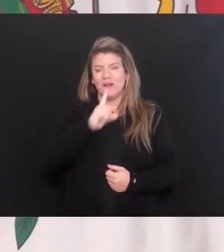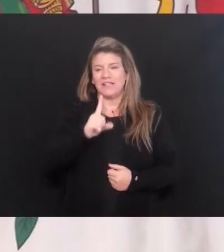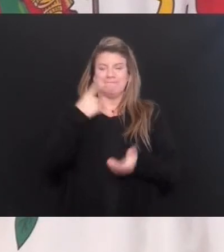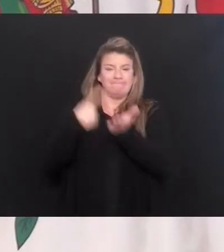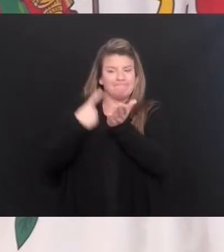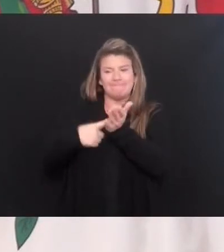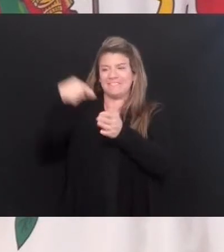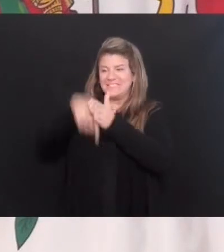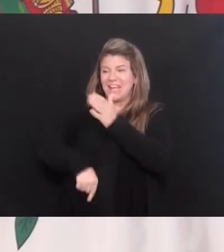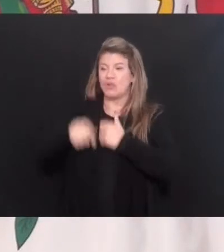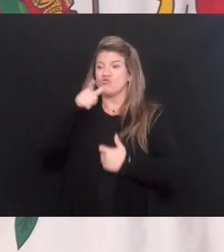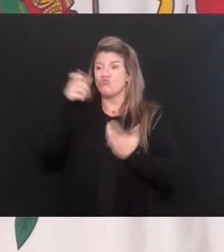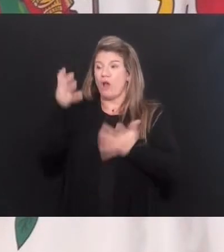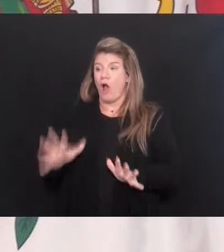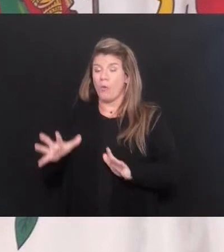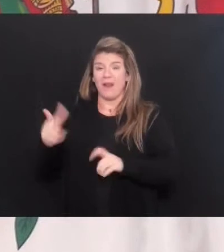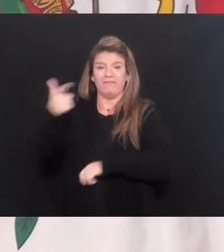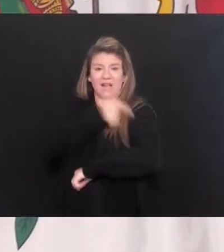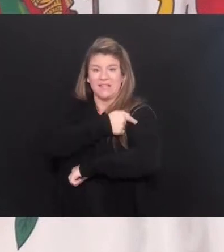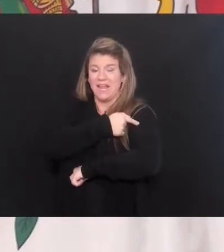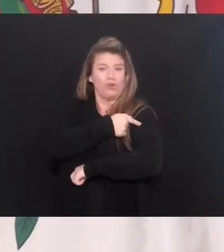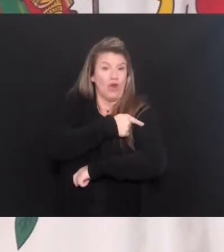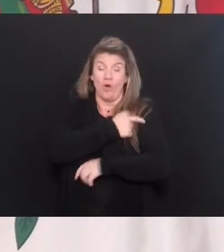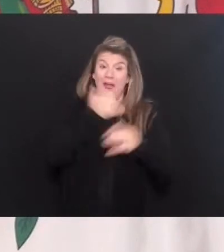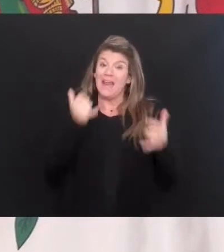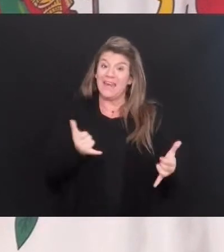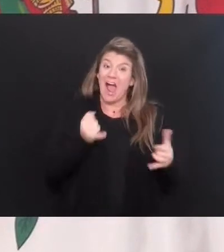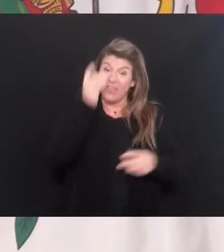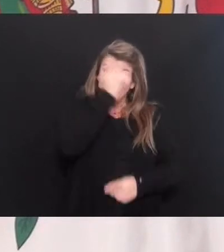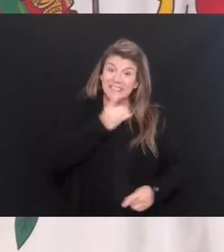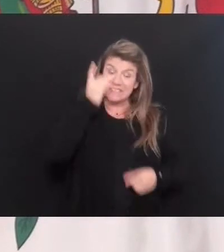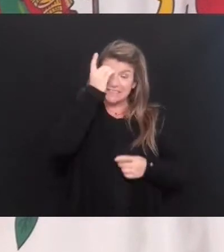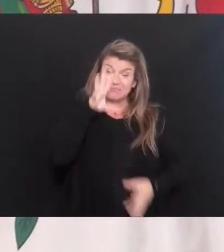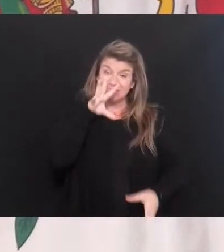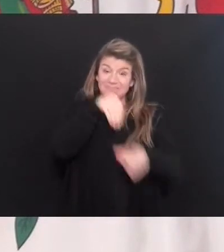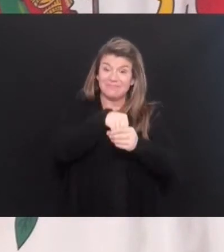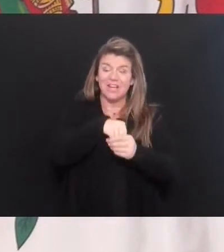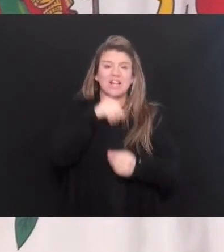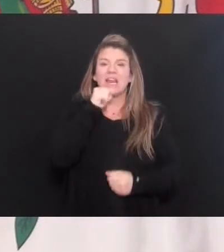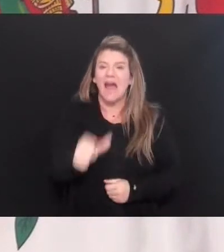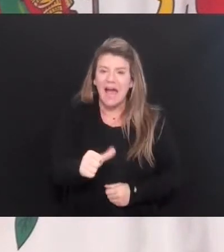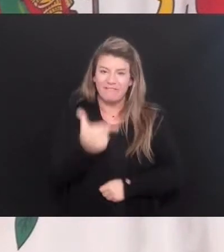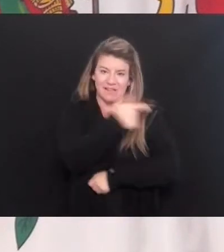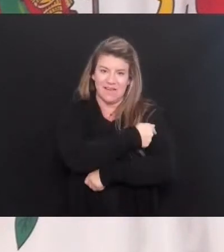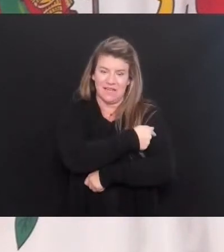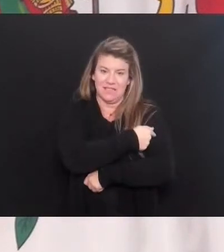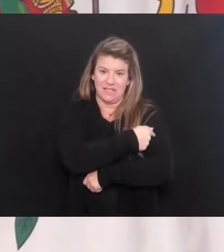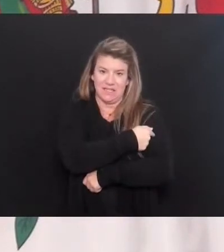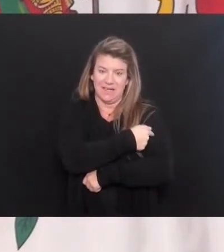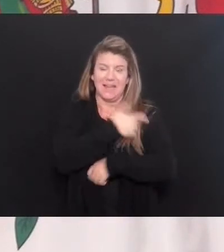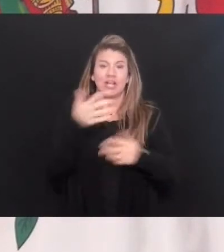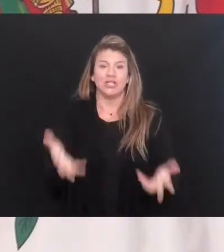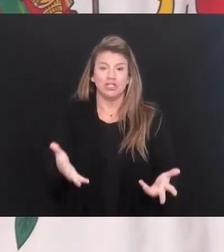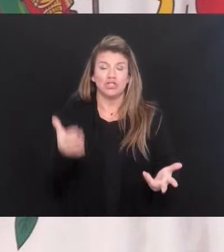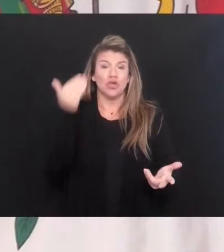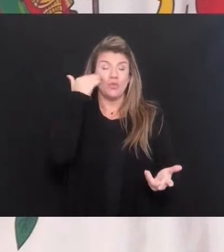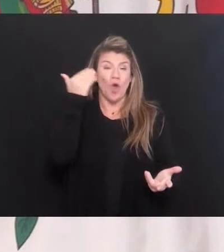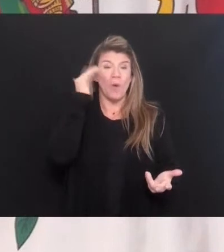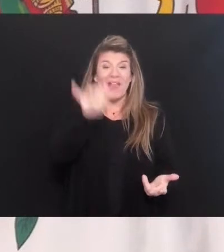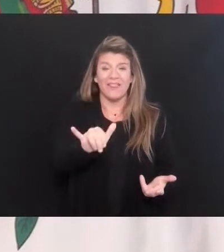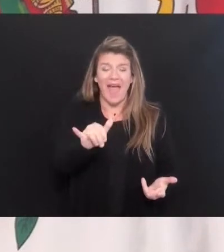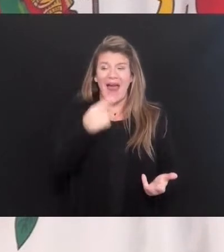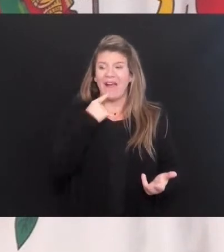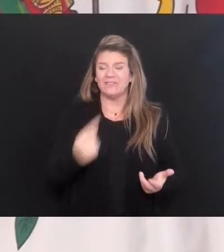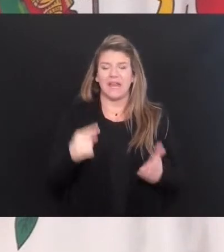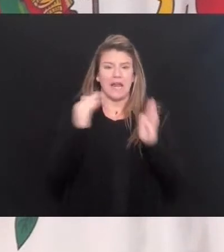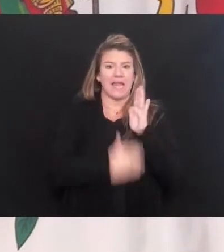vaccinated. This disease now is all about the unvaccinated. And so with that, I've said to